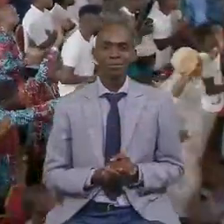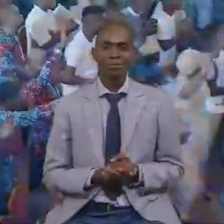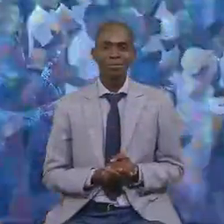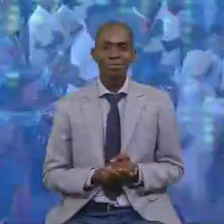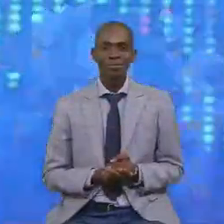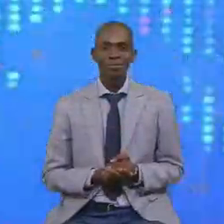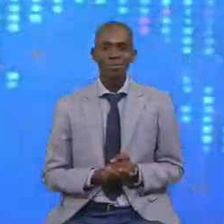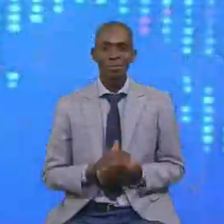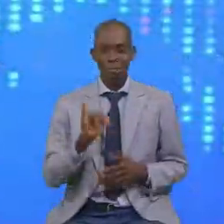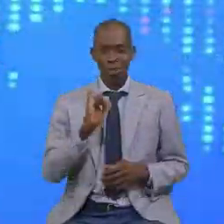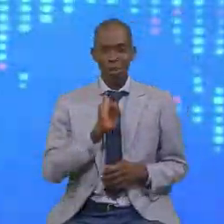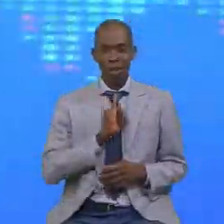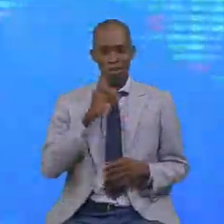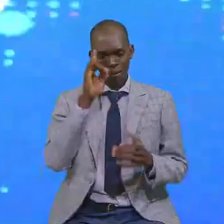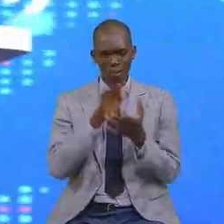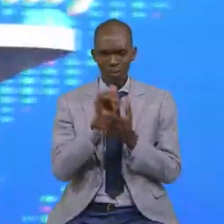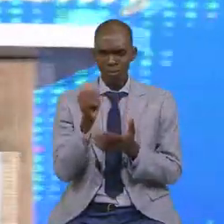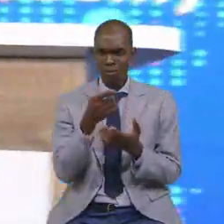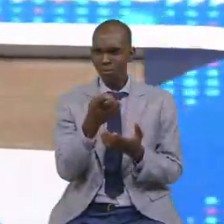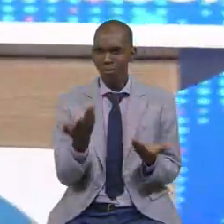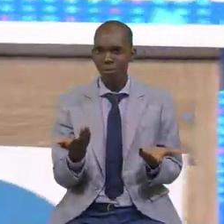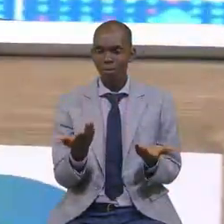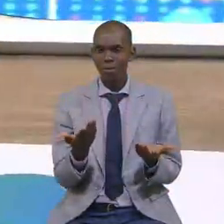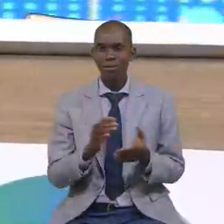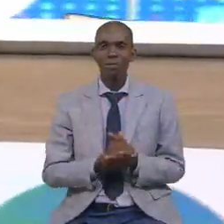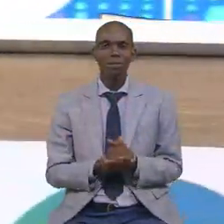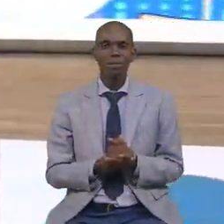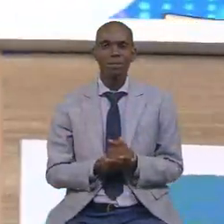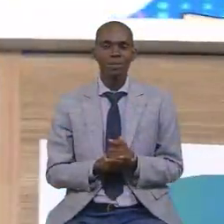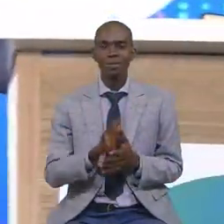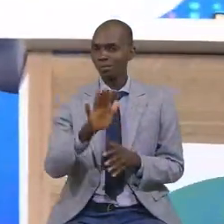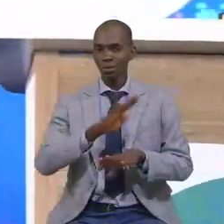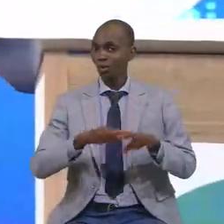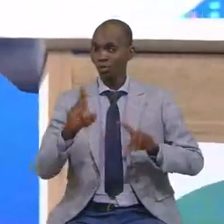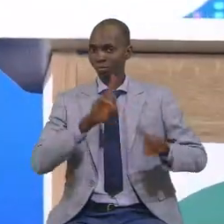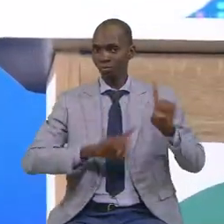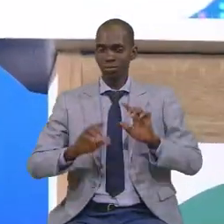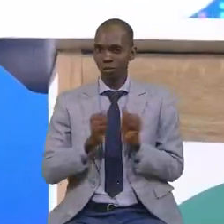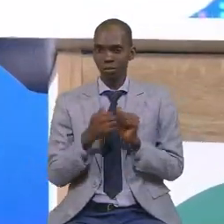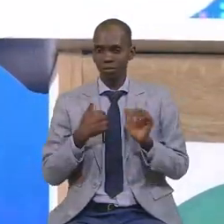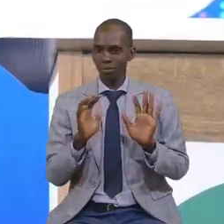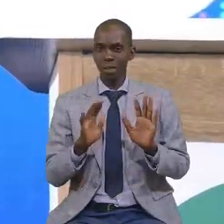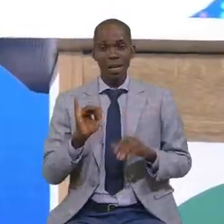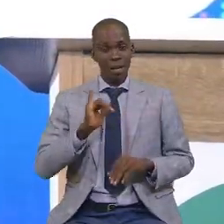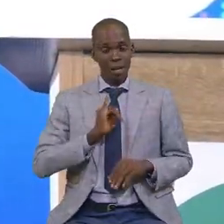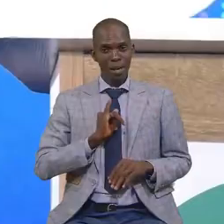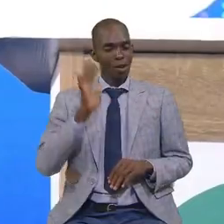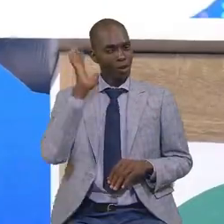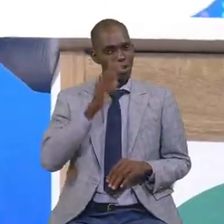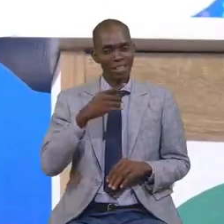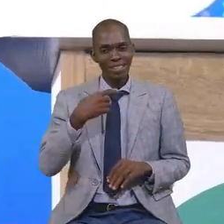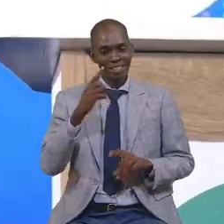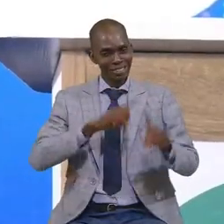I believe. Now, don't say it yet. I have to say it for